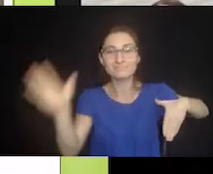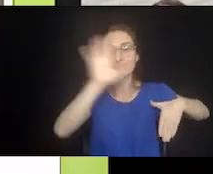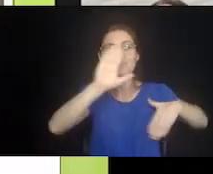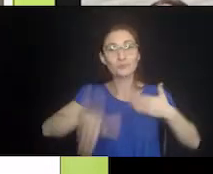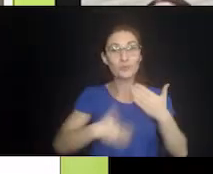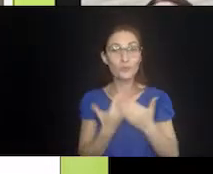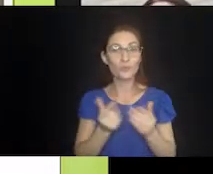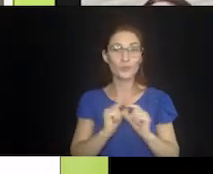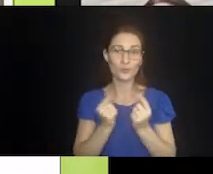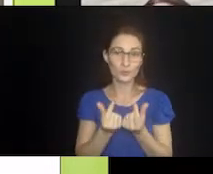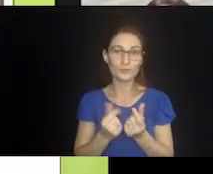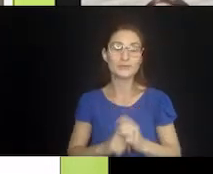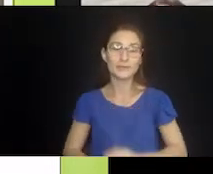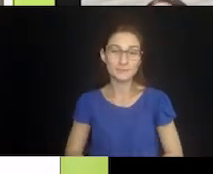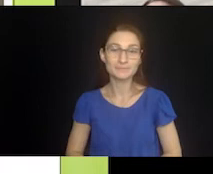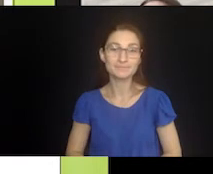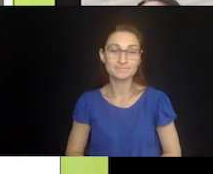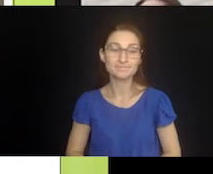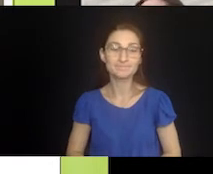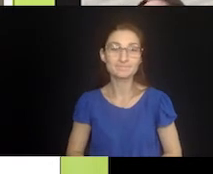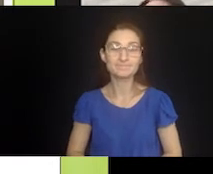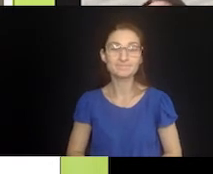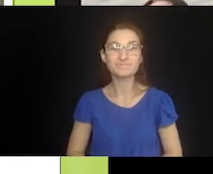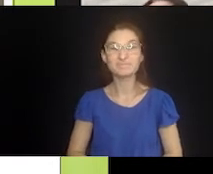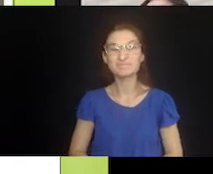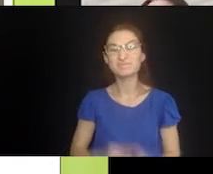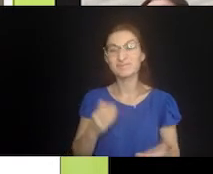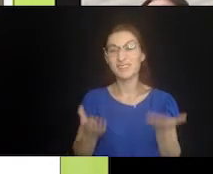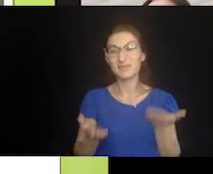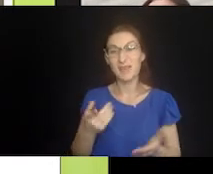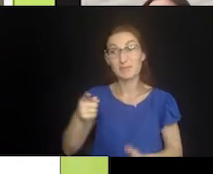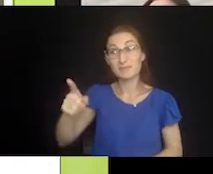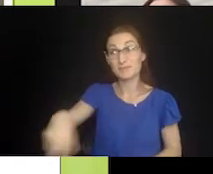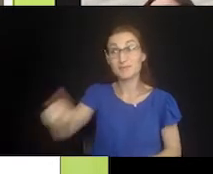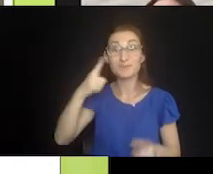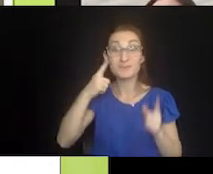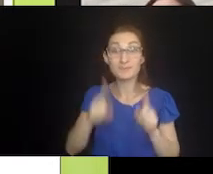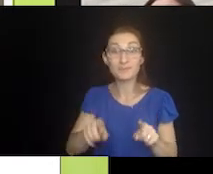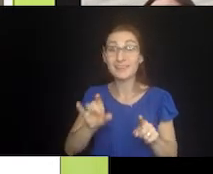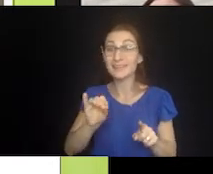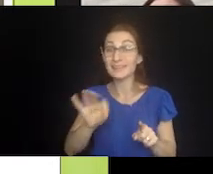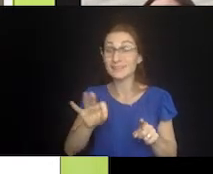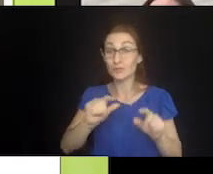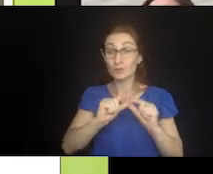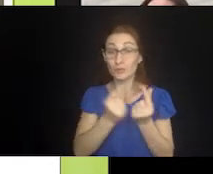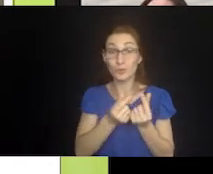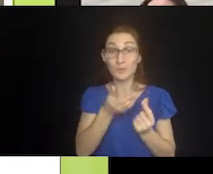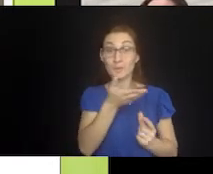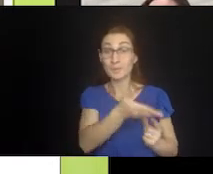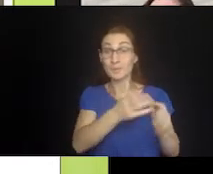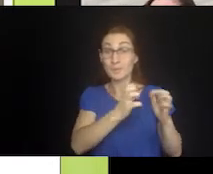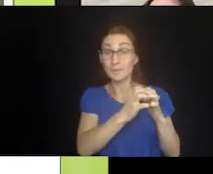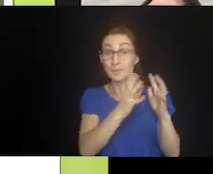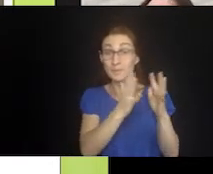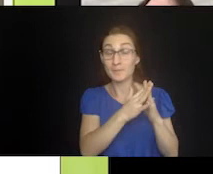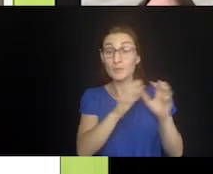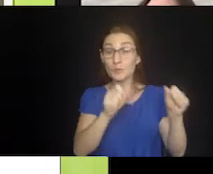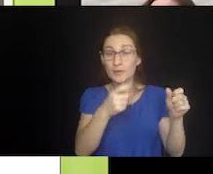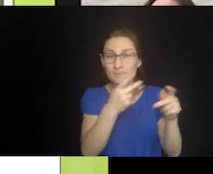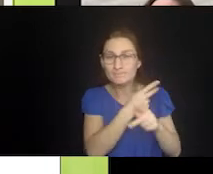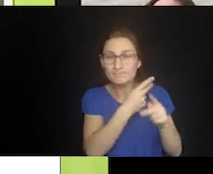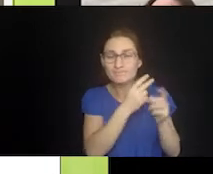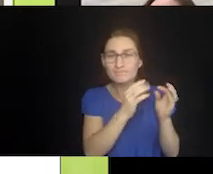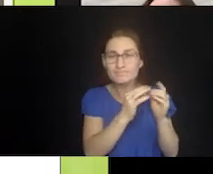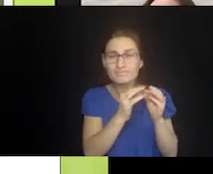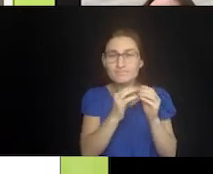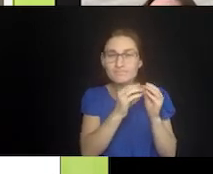from almost all of our groups everywhere. And I think that you can agree that if you had a group to work